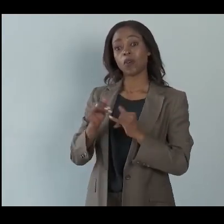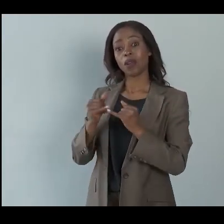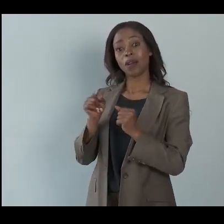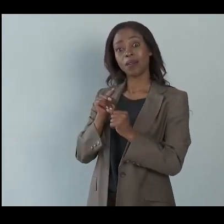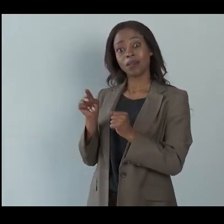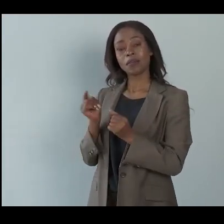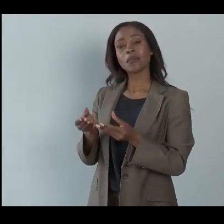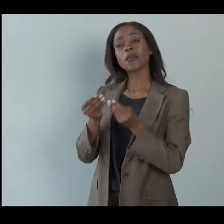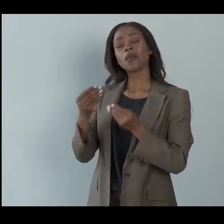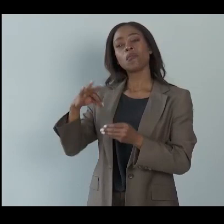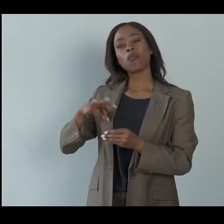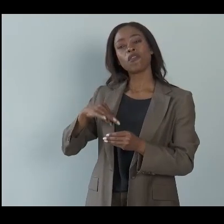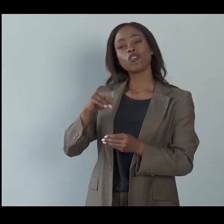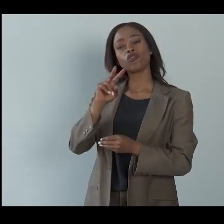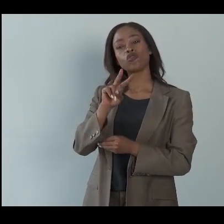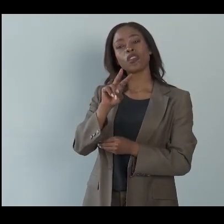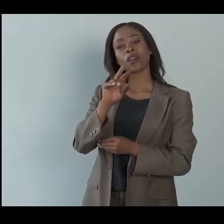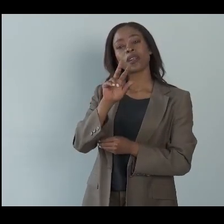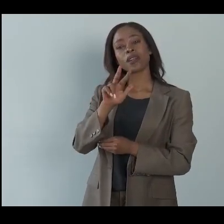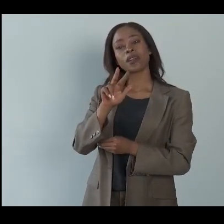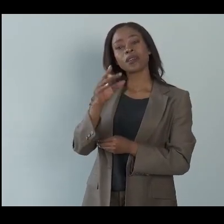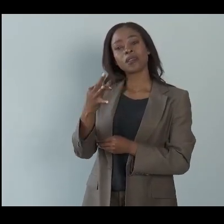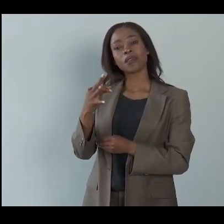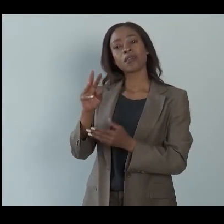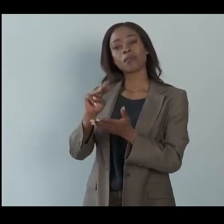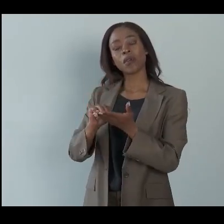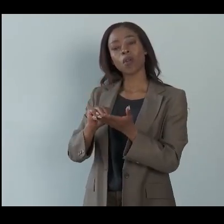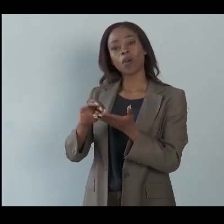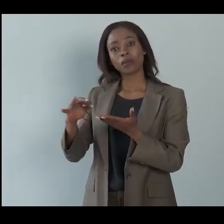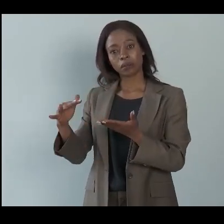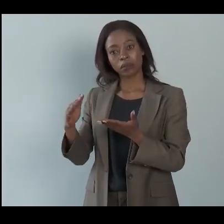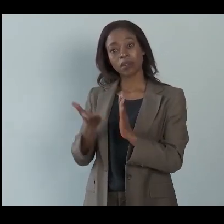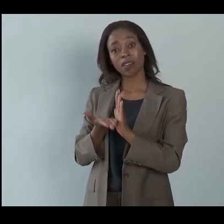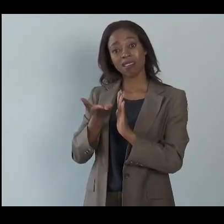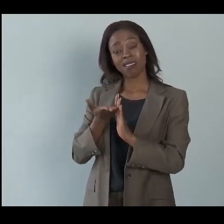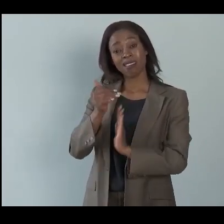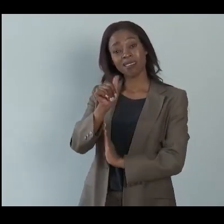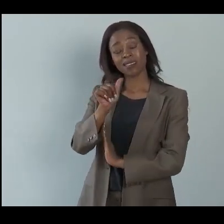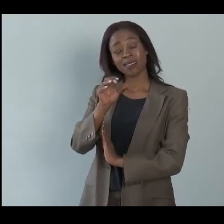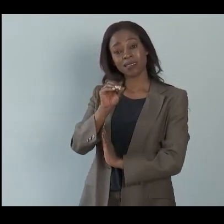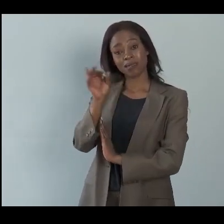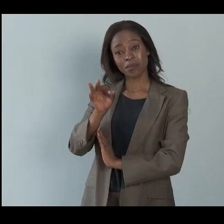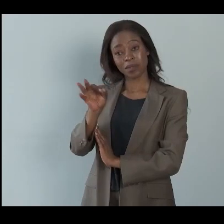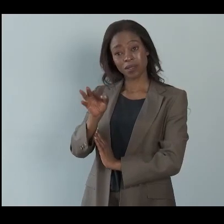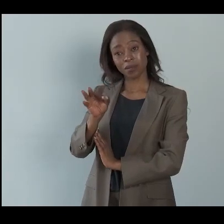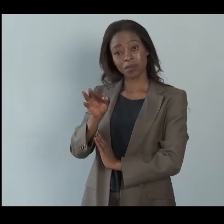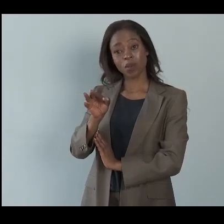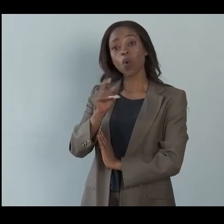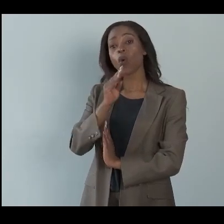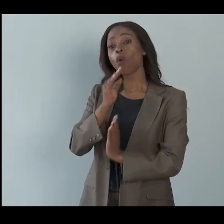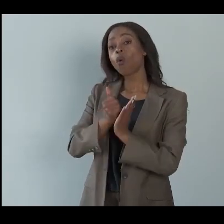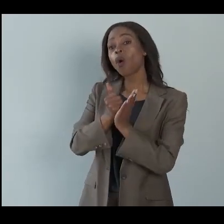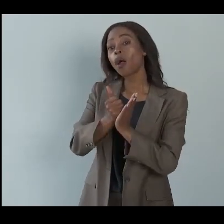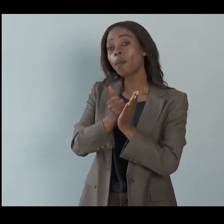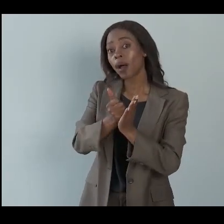profit of 283 million, up 6%. This was largely underpinned by Altron HealthTech, which grew